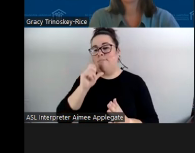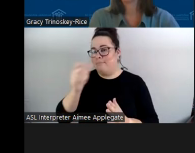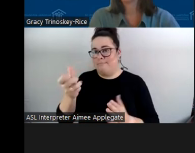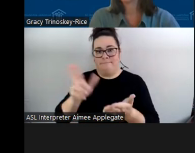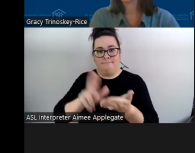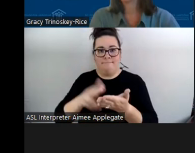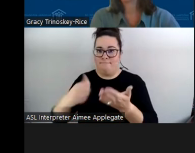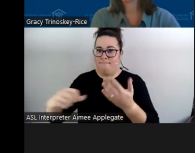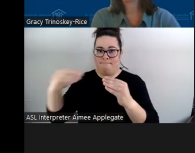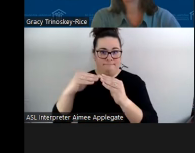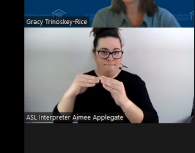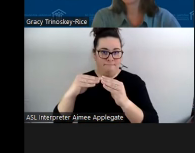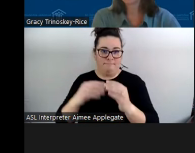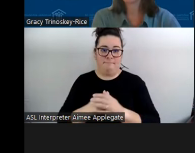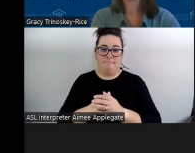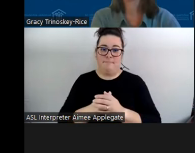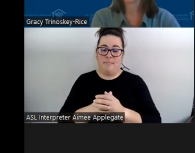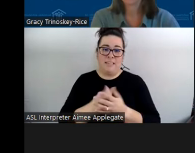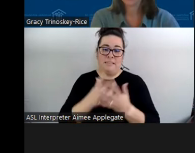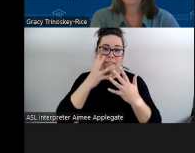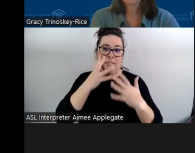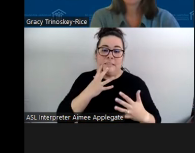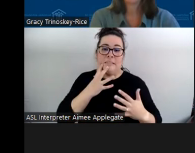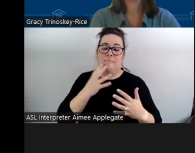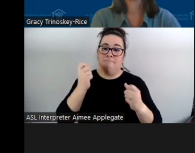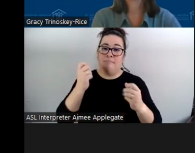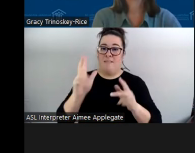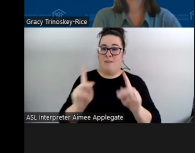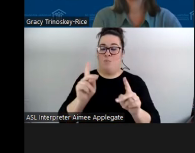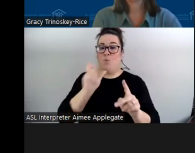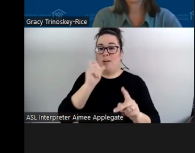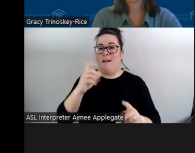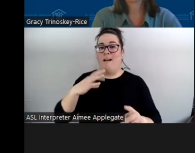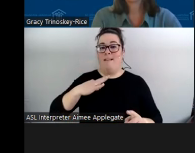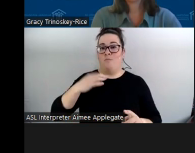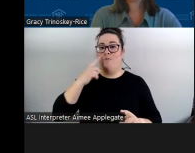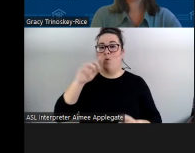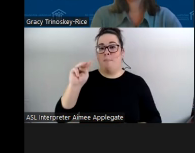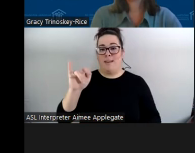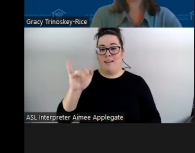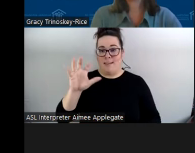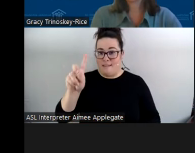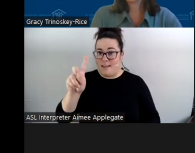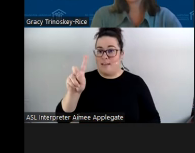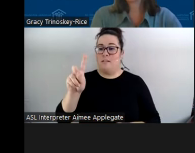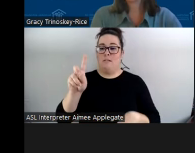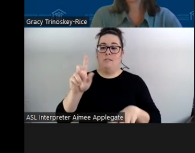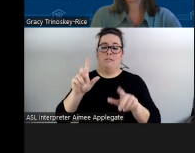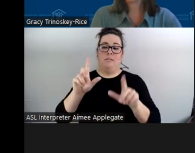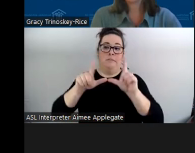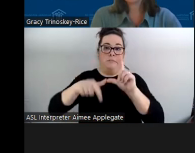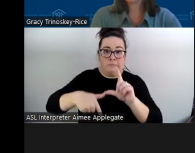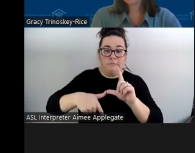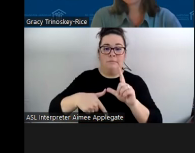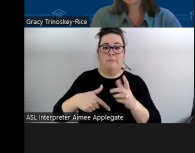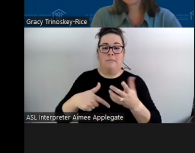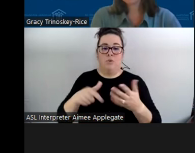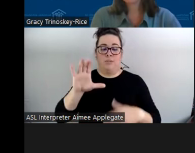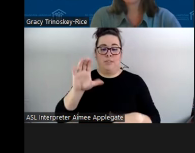lots of people who are eligible for Medicaid are being disenrolled. And so CMS sent letters to